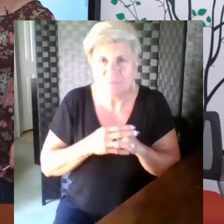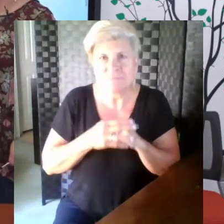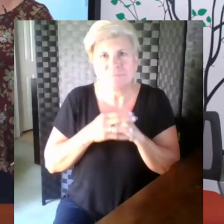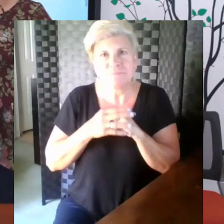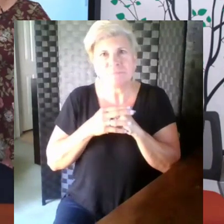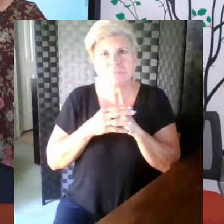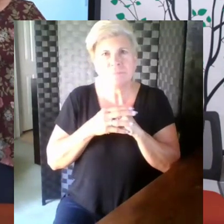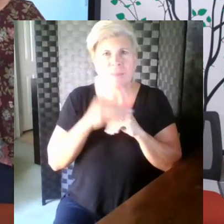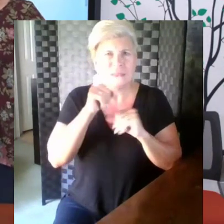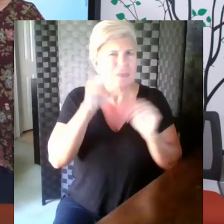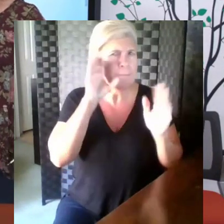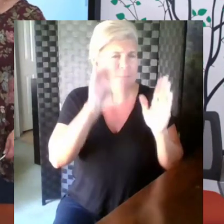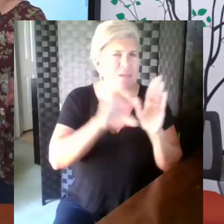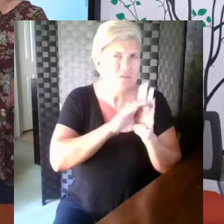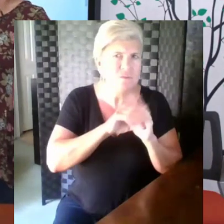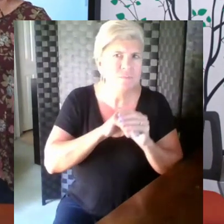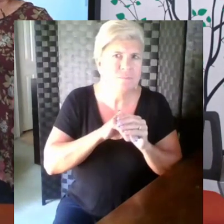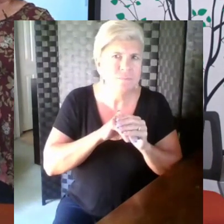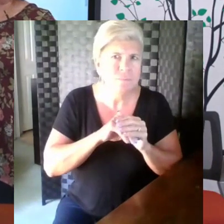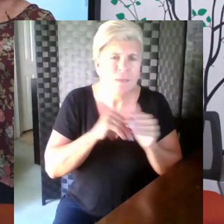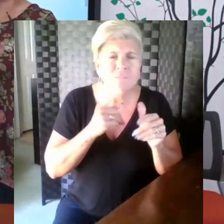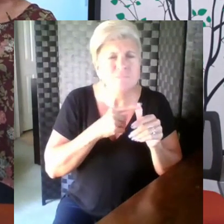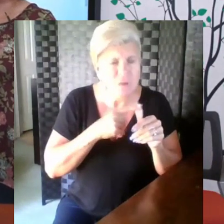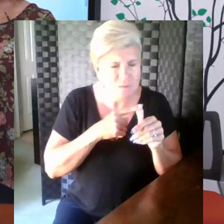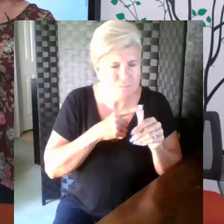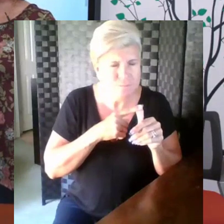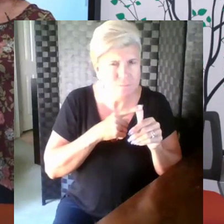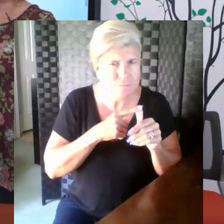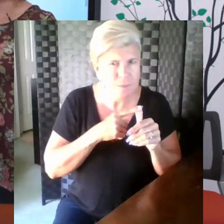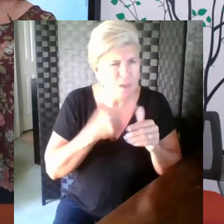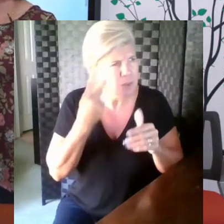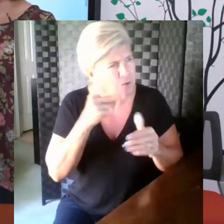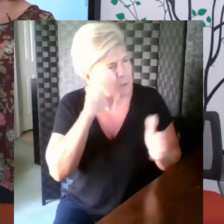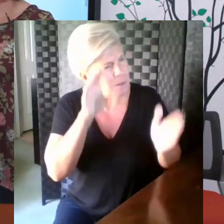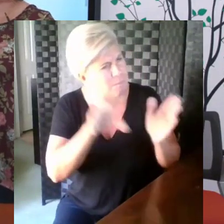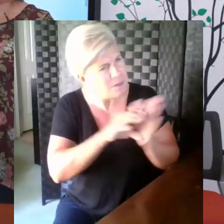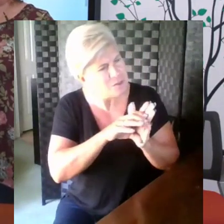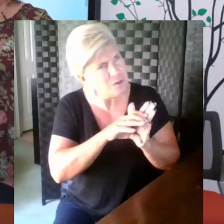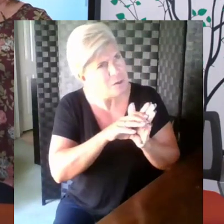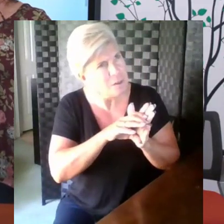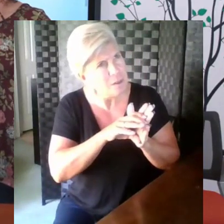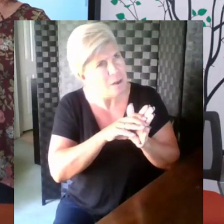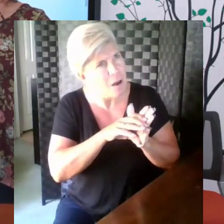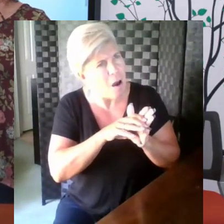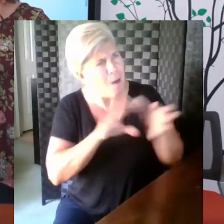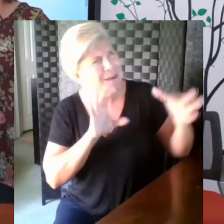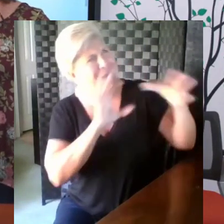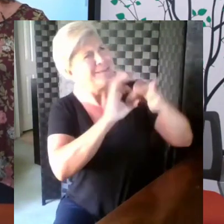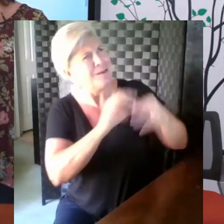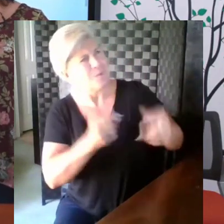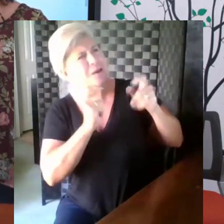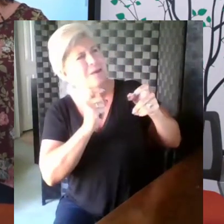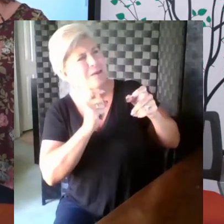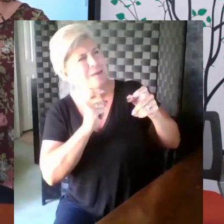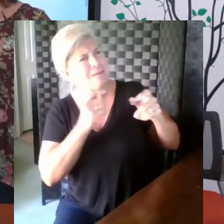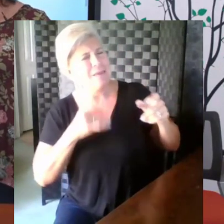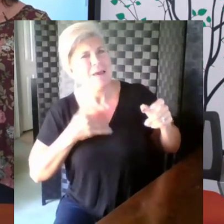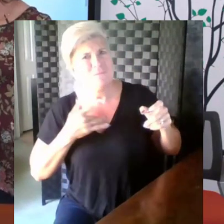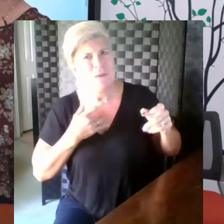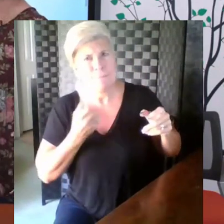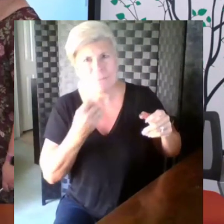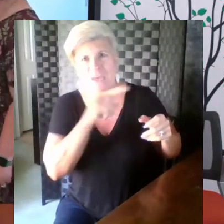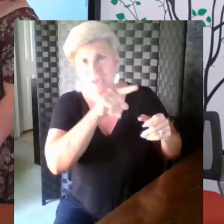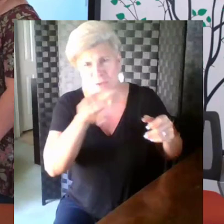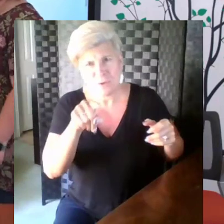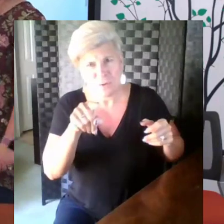a couple things about this picture. First of all, sometimes you look at a picture and you have an immediate connection. And I have a feeling that a lot